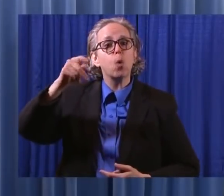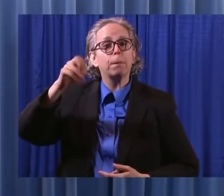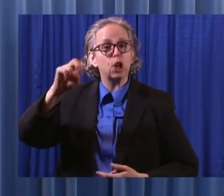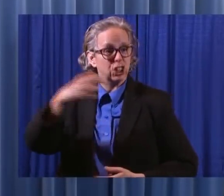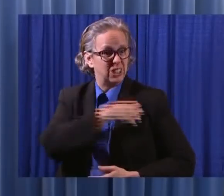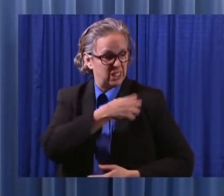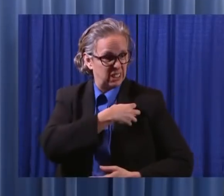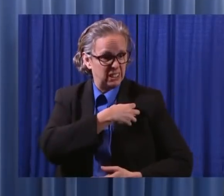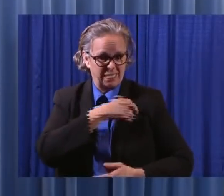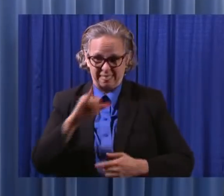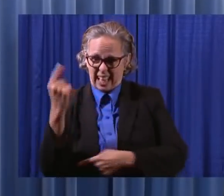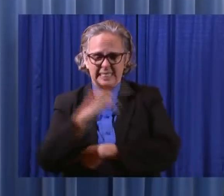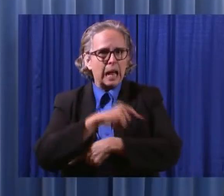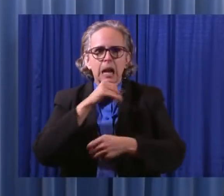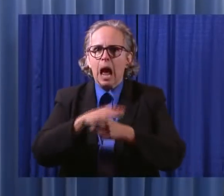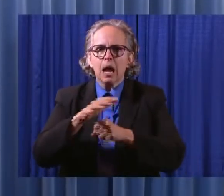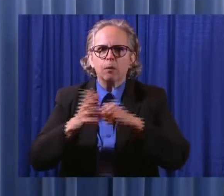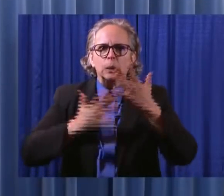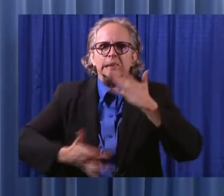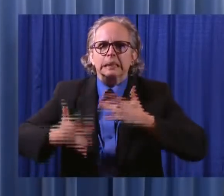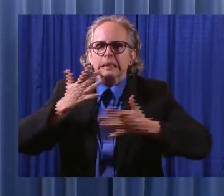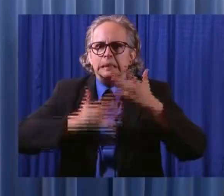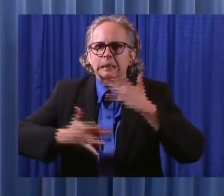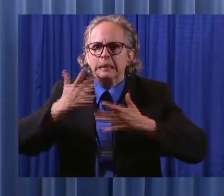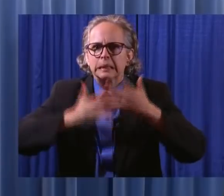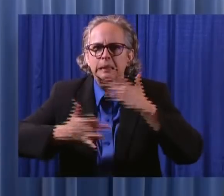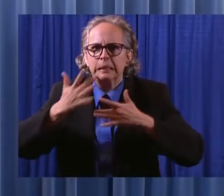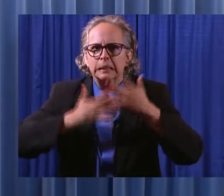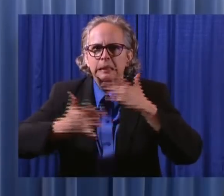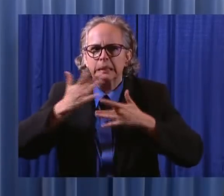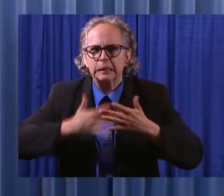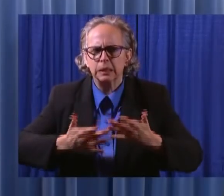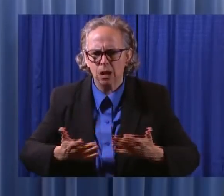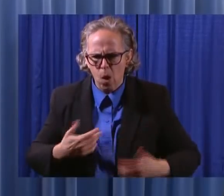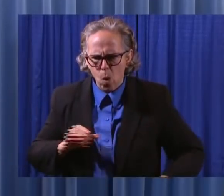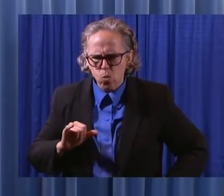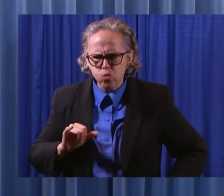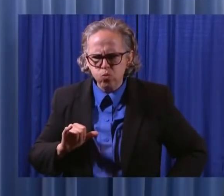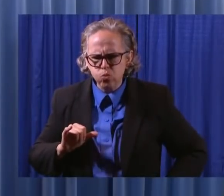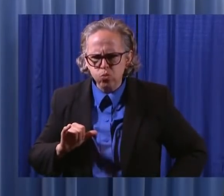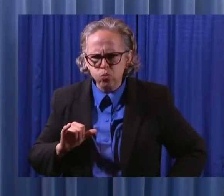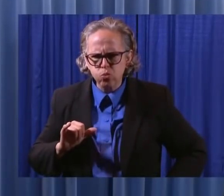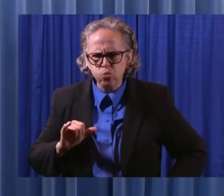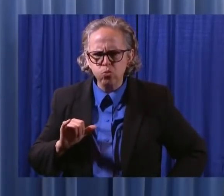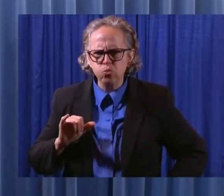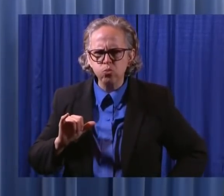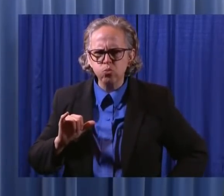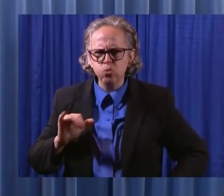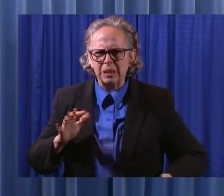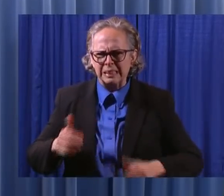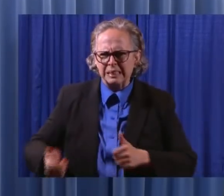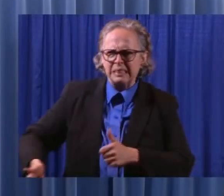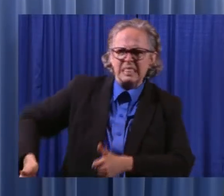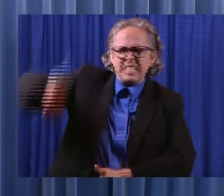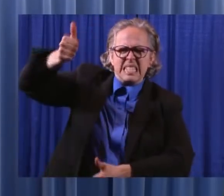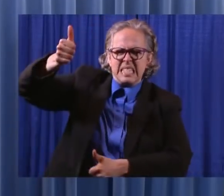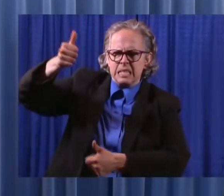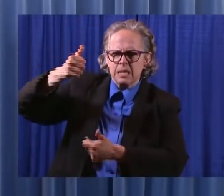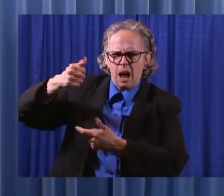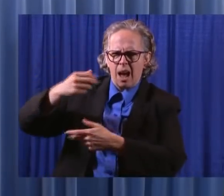occurred. I have talked to the colonel, and I've talked to members of the Highway